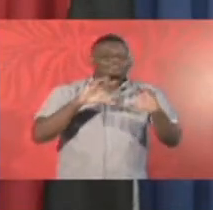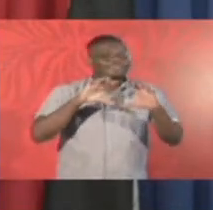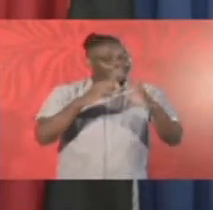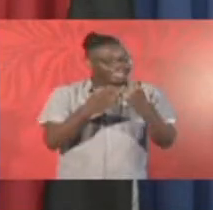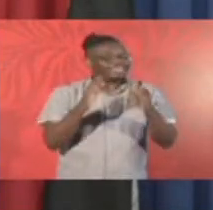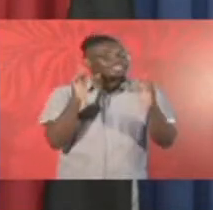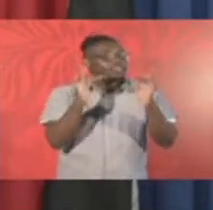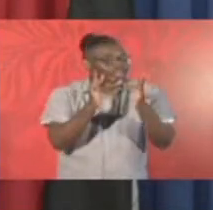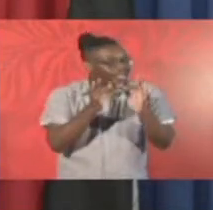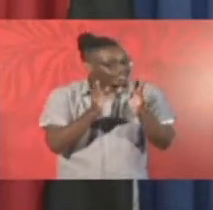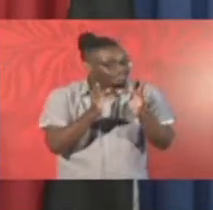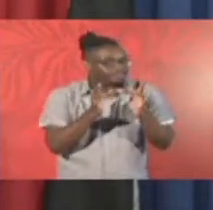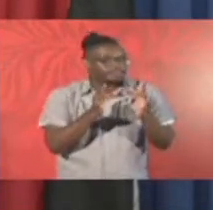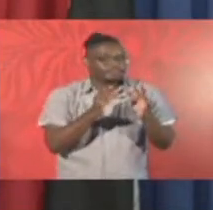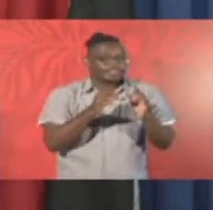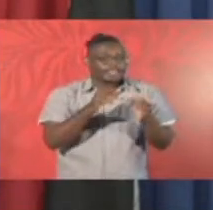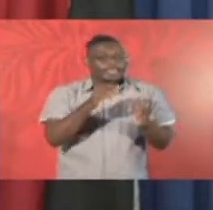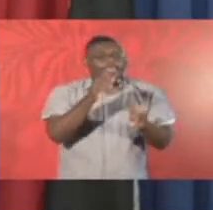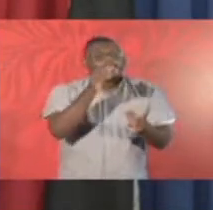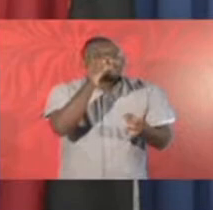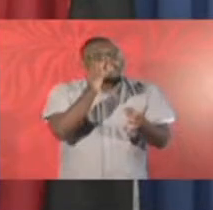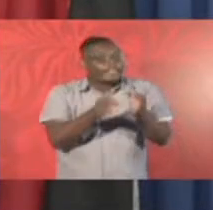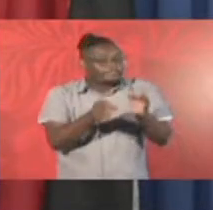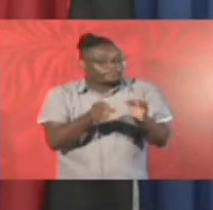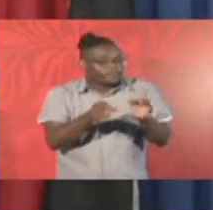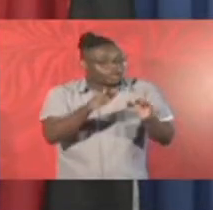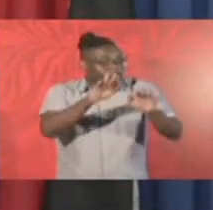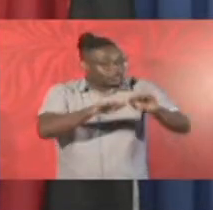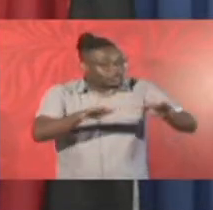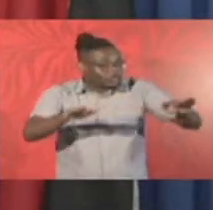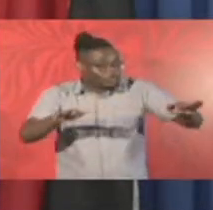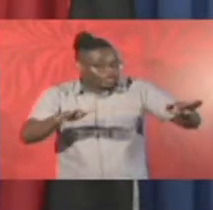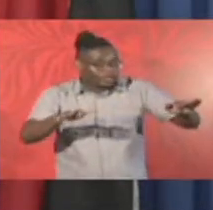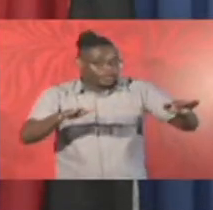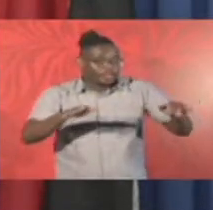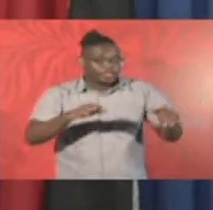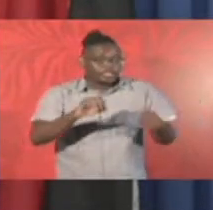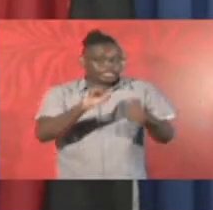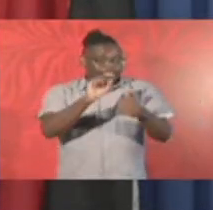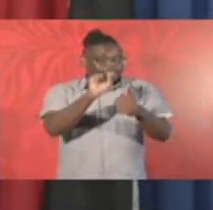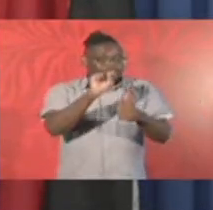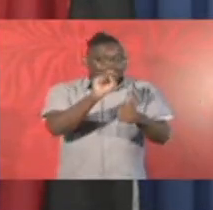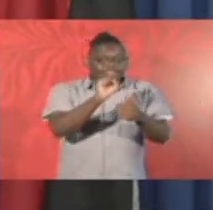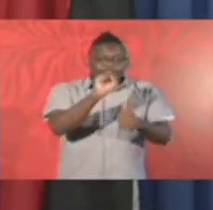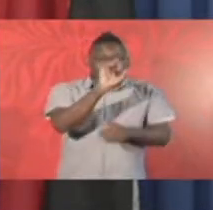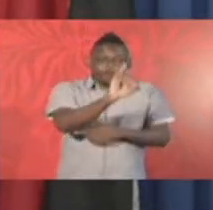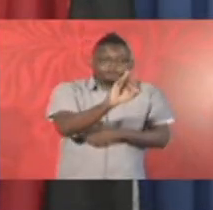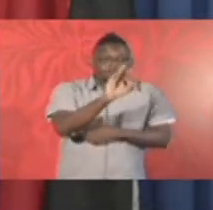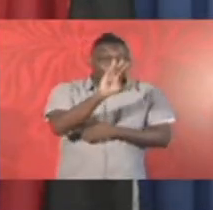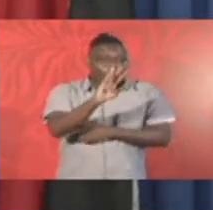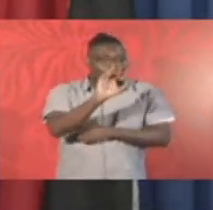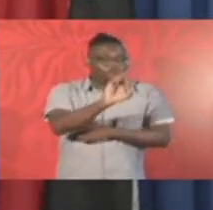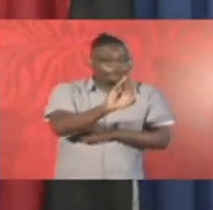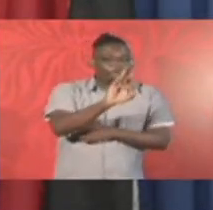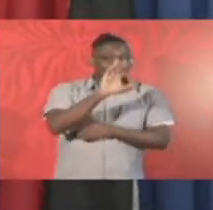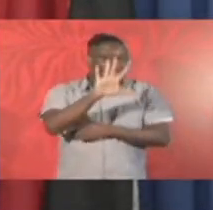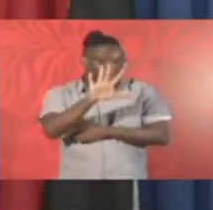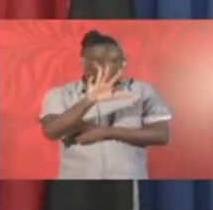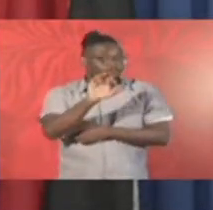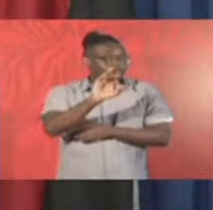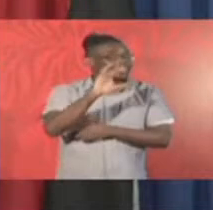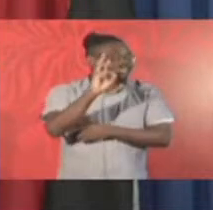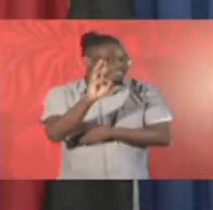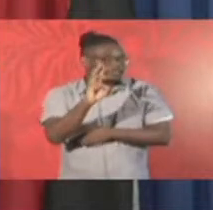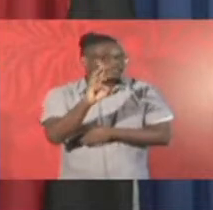But if the child in Form 4, Form 5, or Form 6 is vaccinated, the option to have